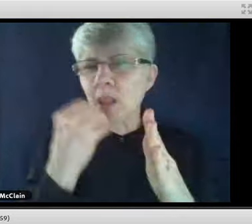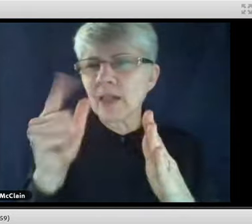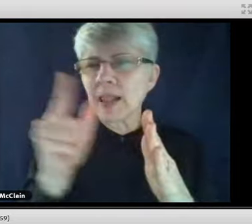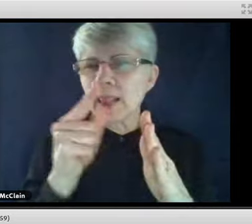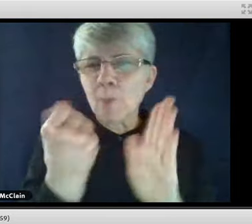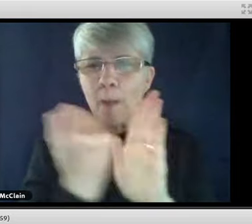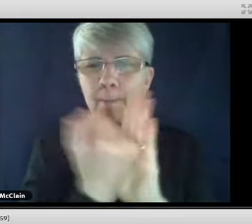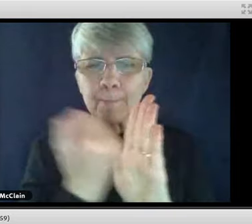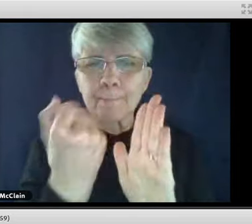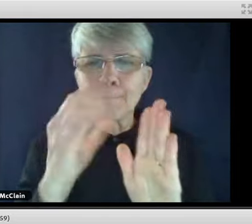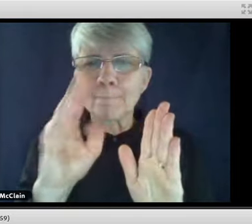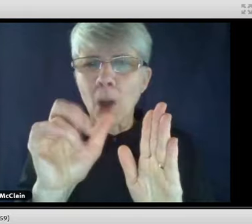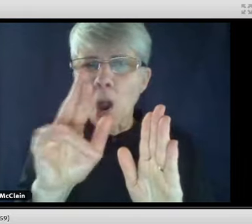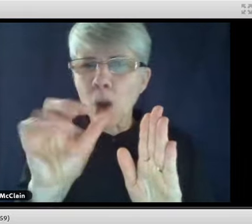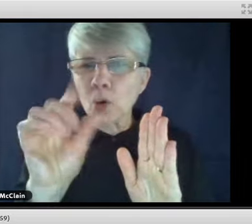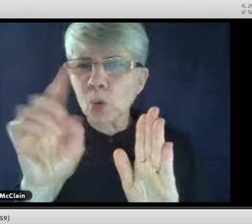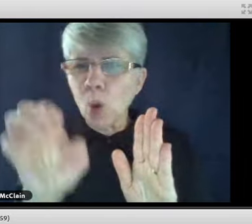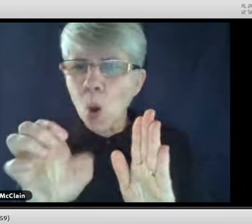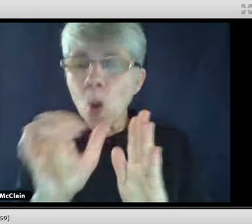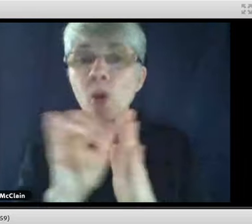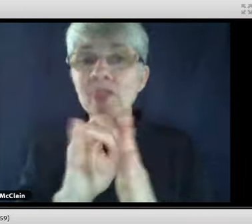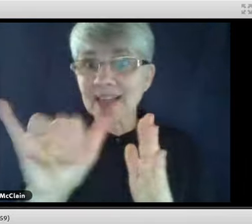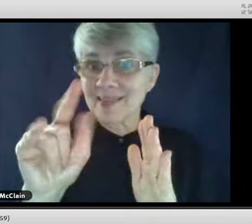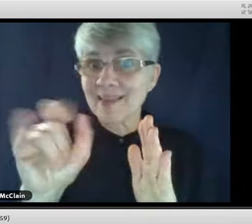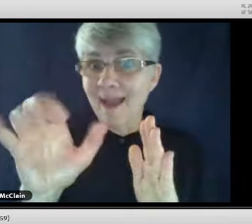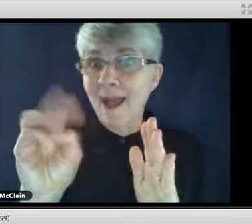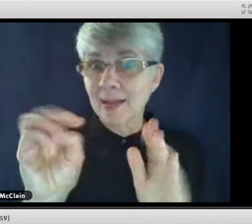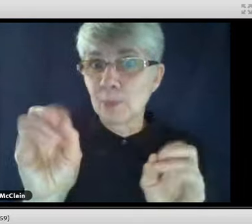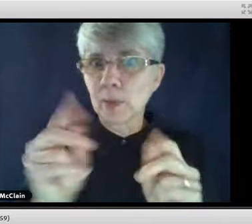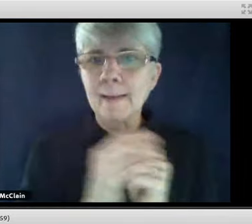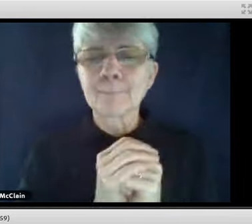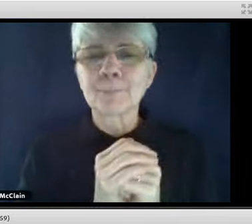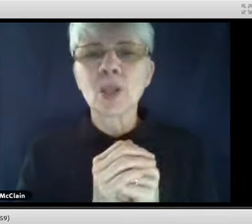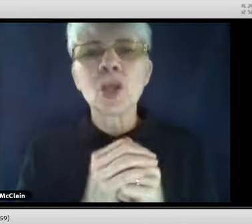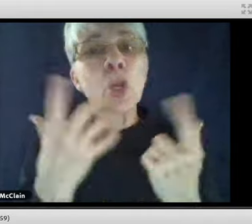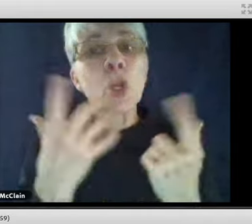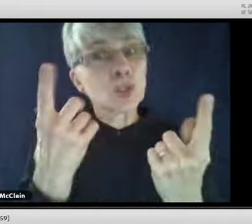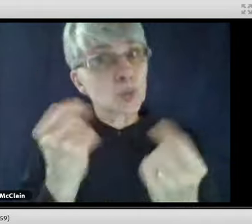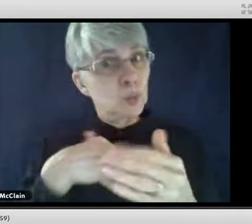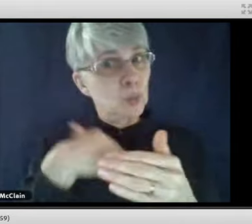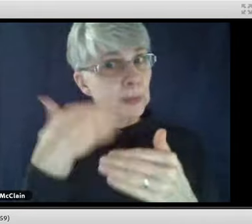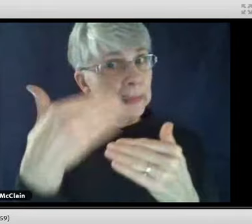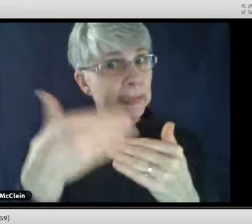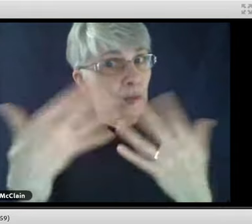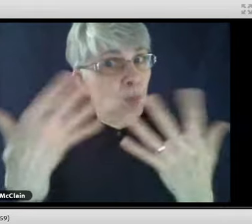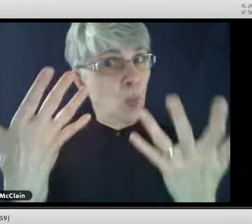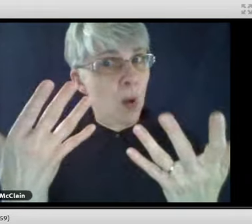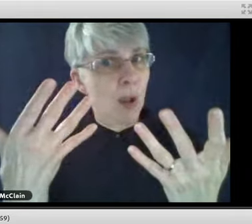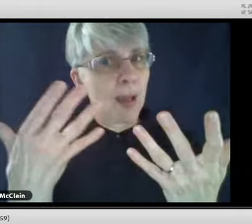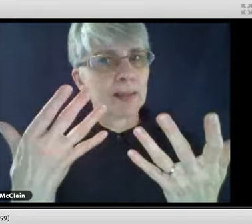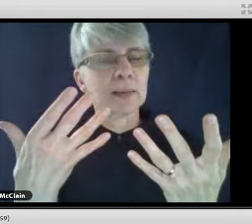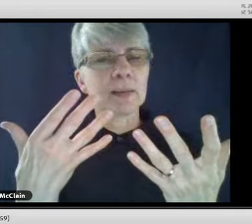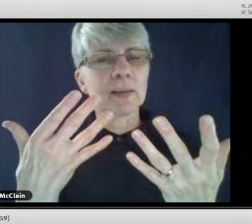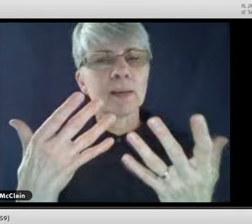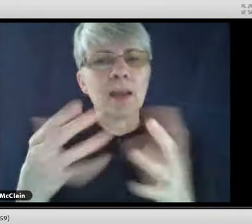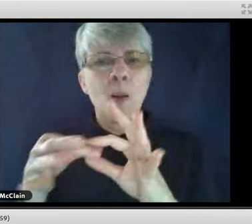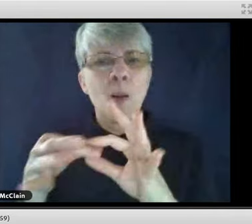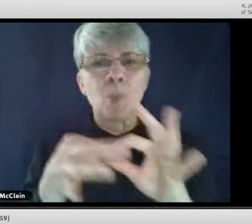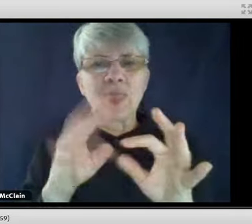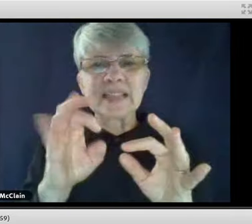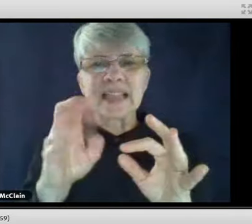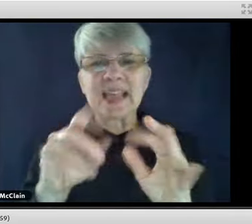on it. That's your item. Okay, so what I want you to do is go to this link so that you